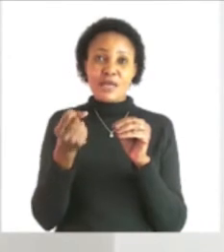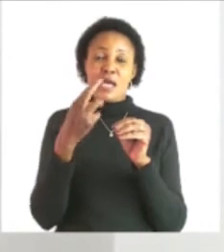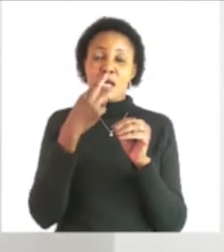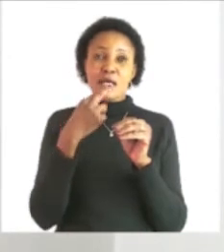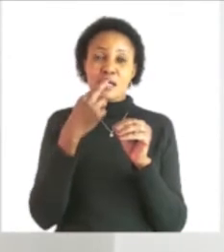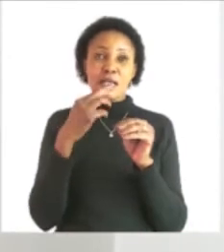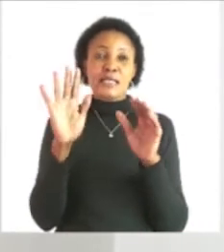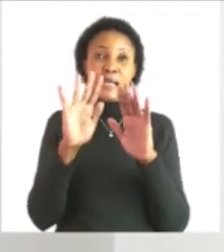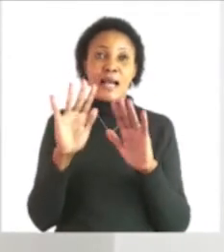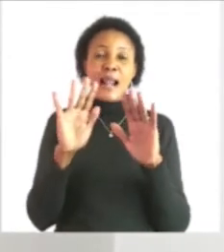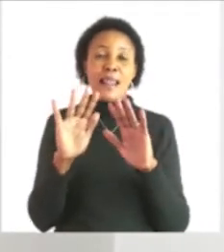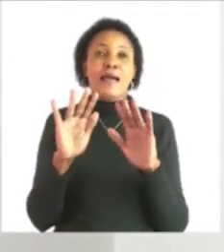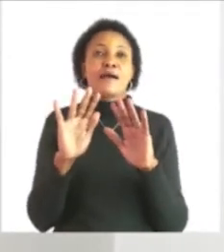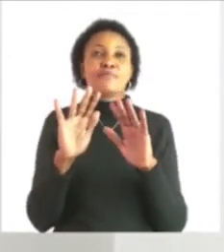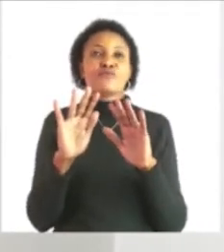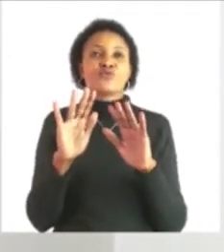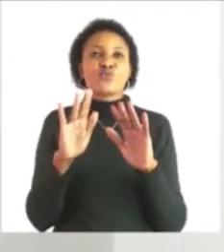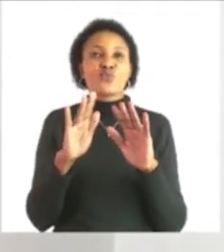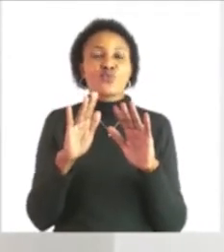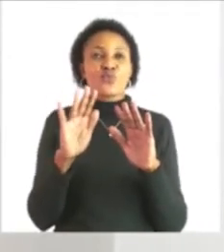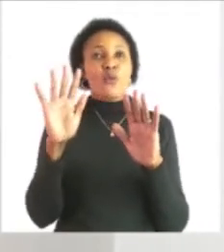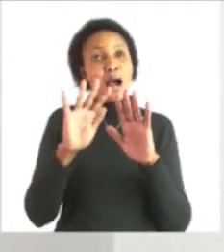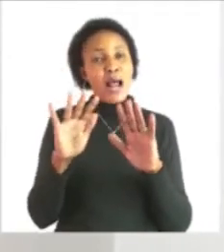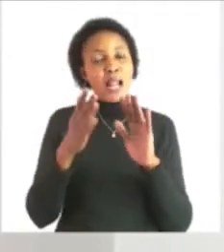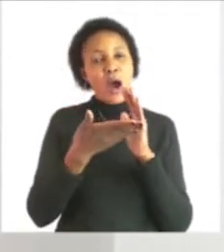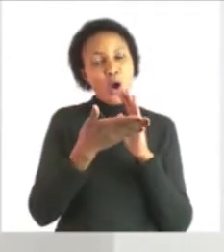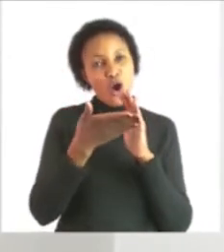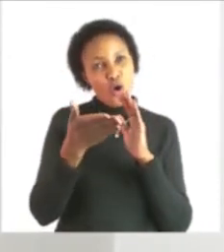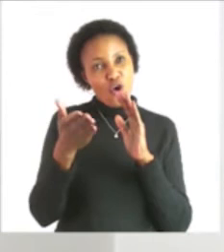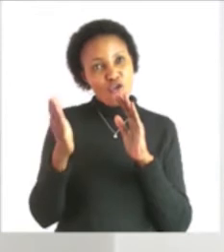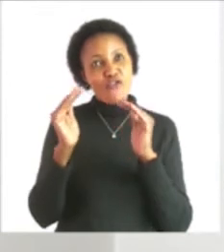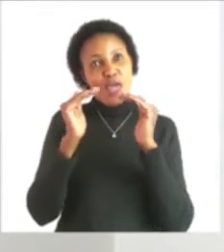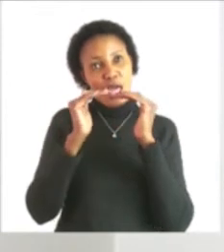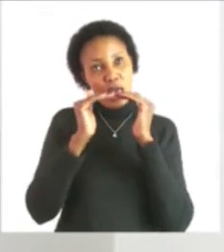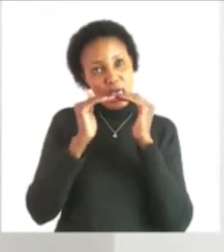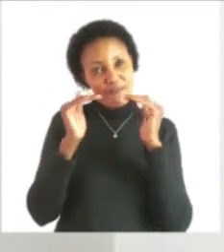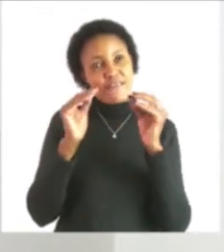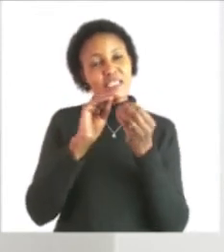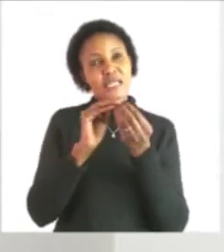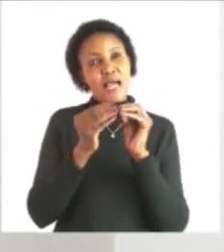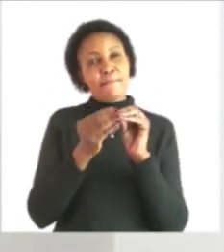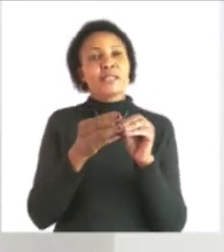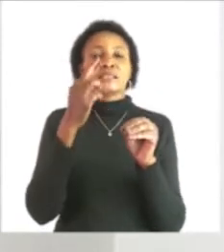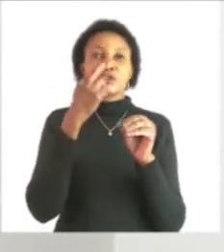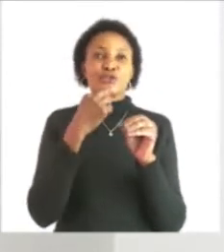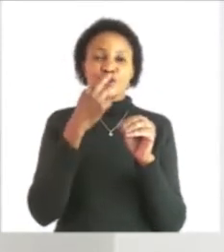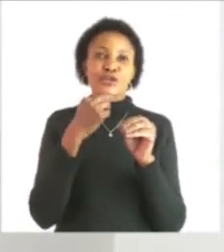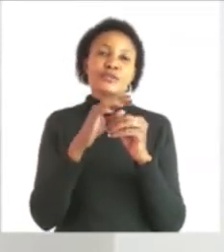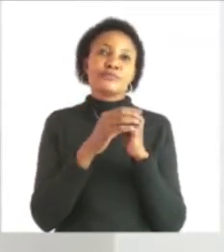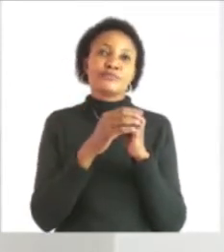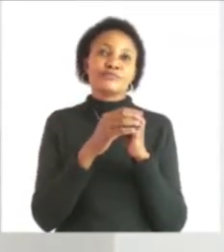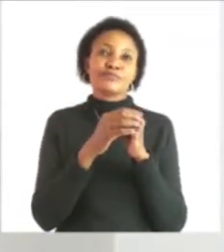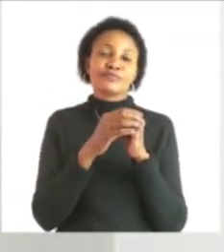and you color all the even numbers. You have to color in red. I will